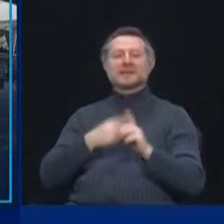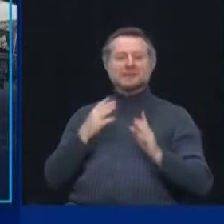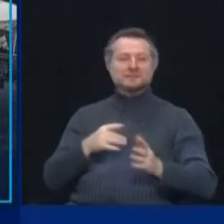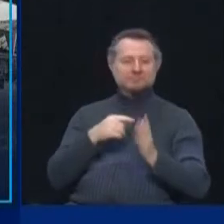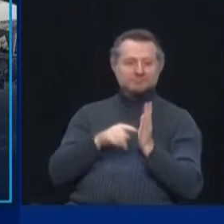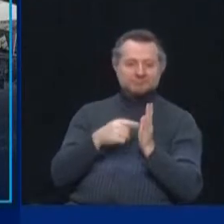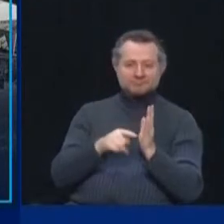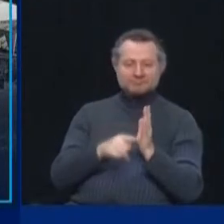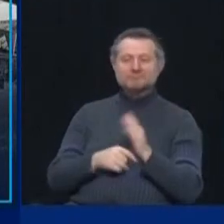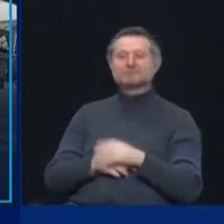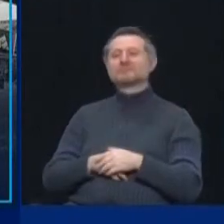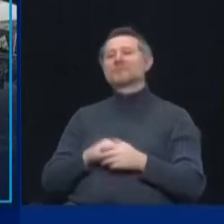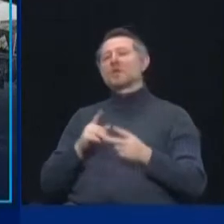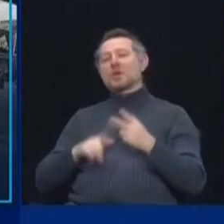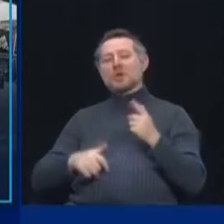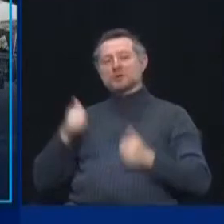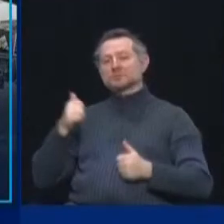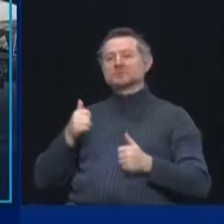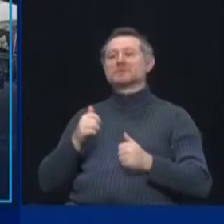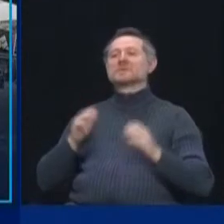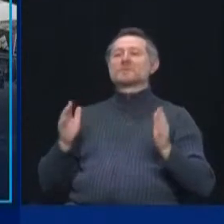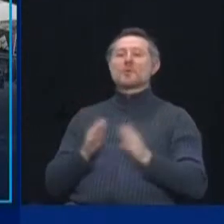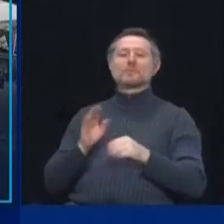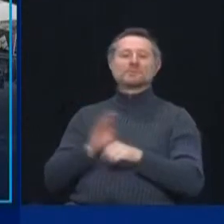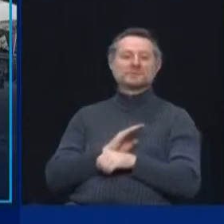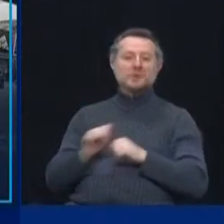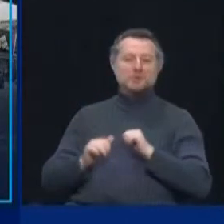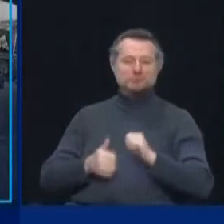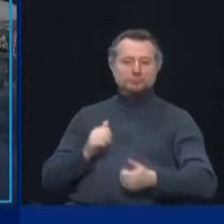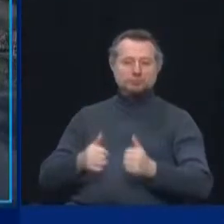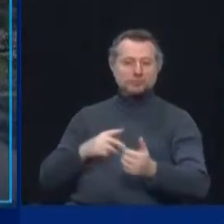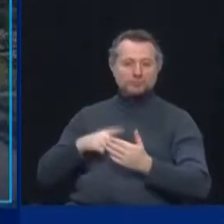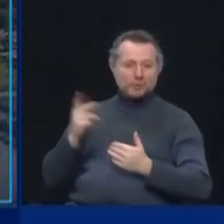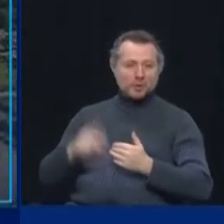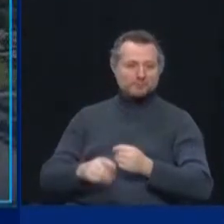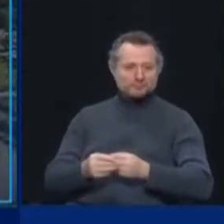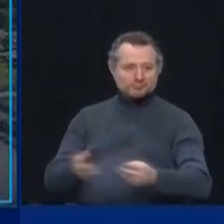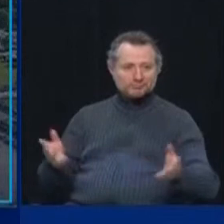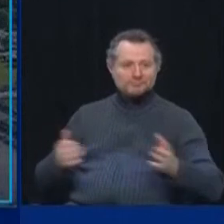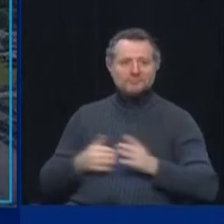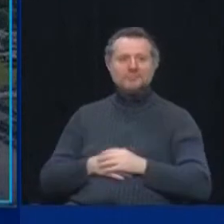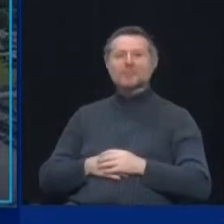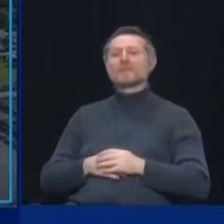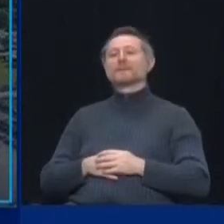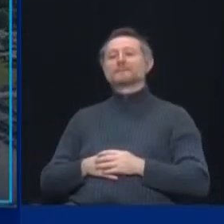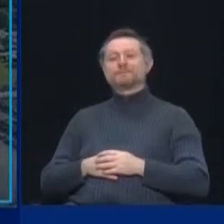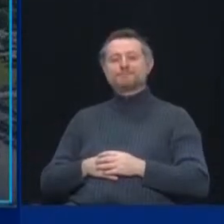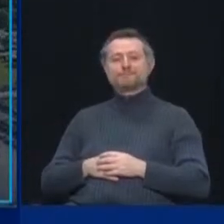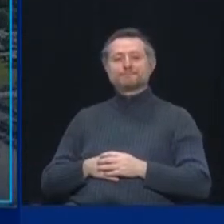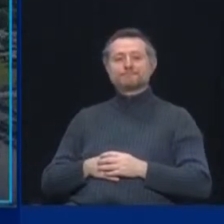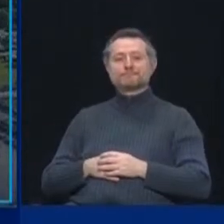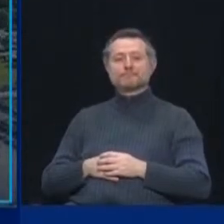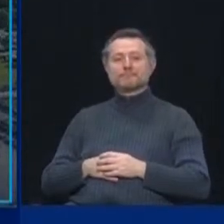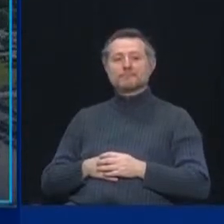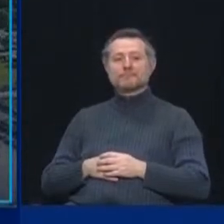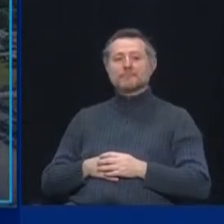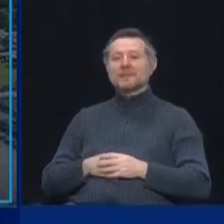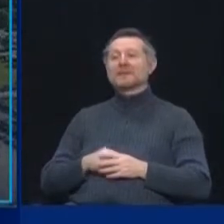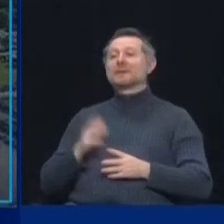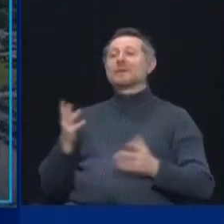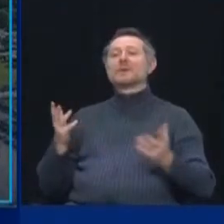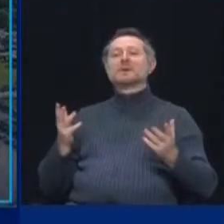small business relief program in the history of the state of New York. What is the